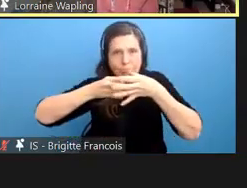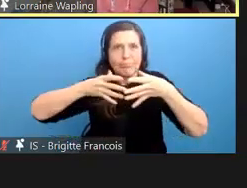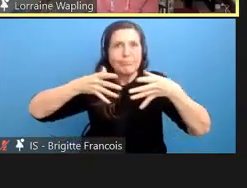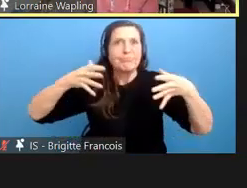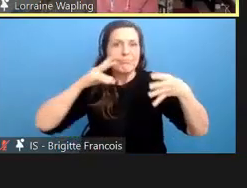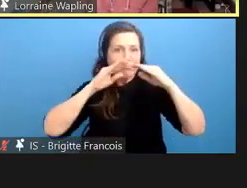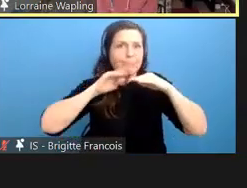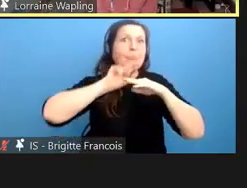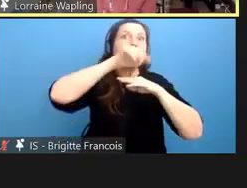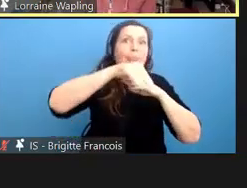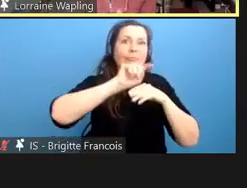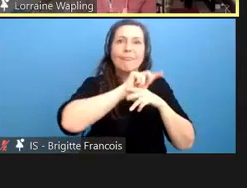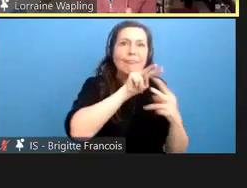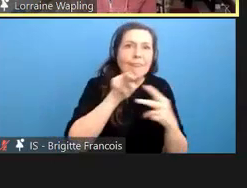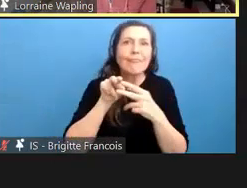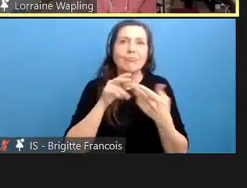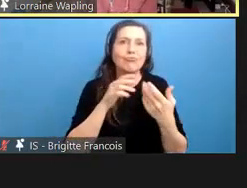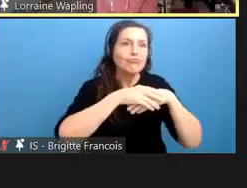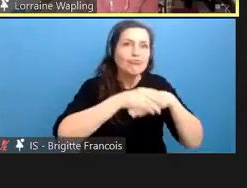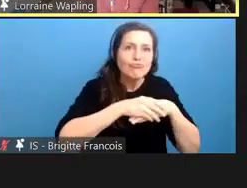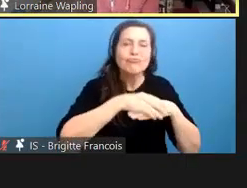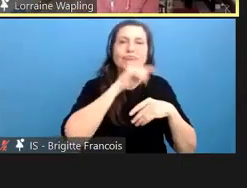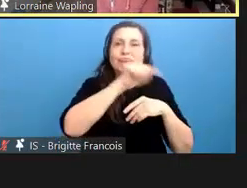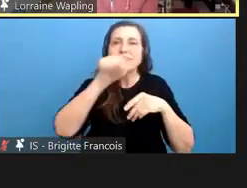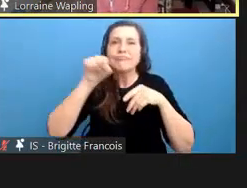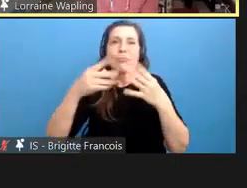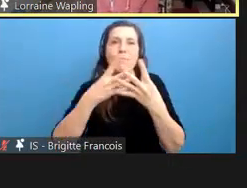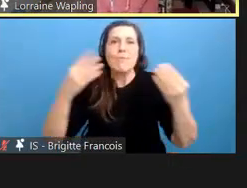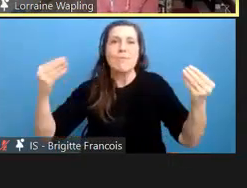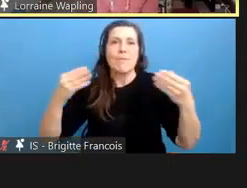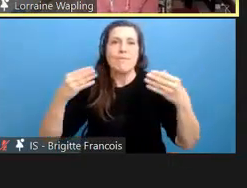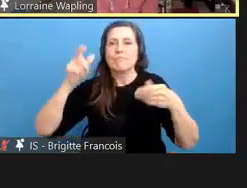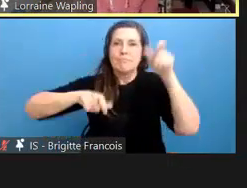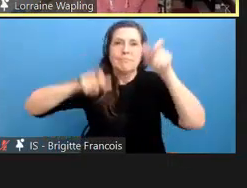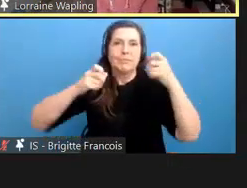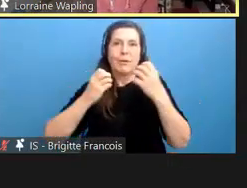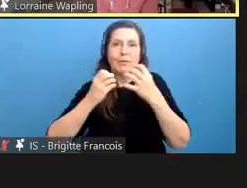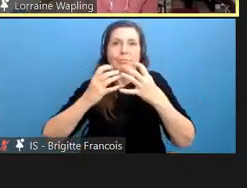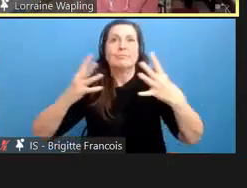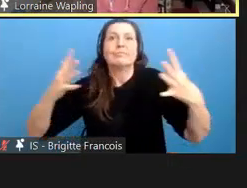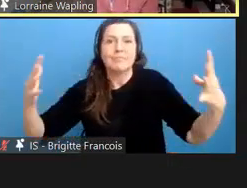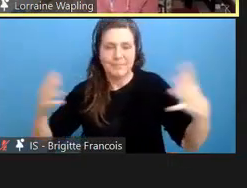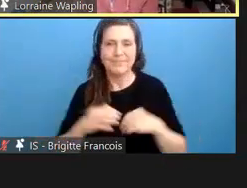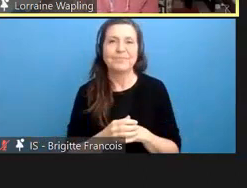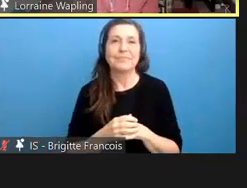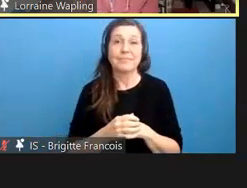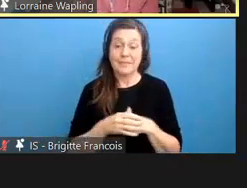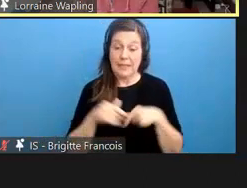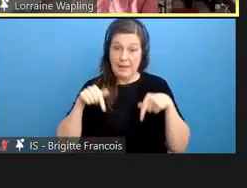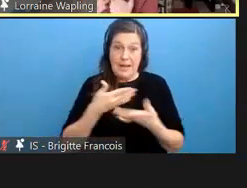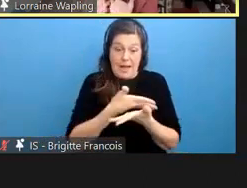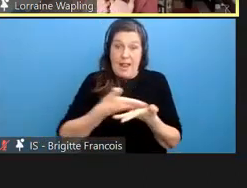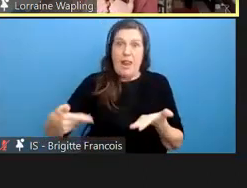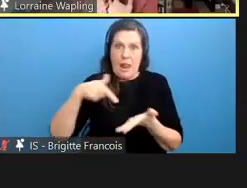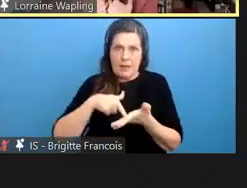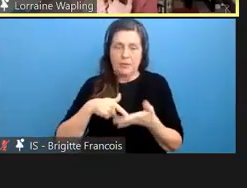out as we start to meet more and more people in our communities. So language is also there to help us